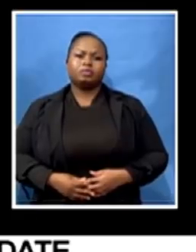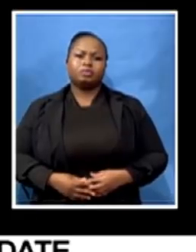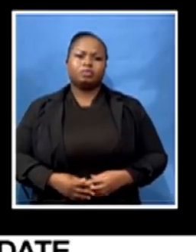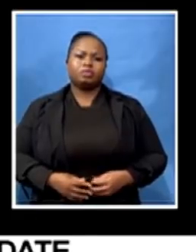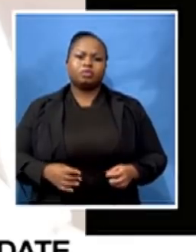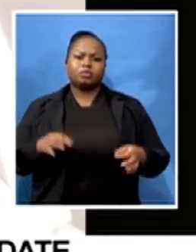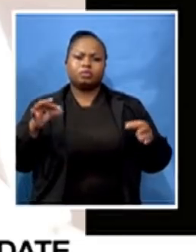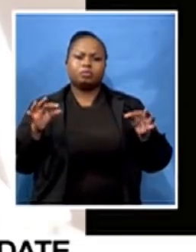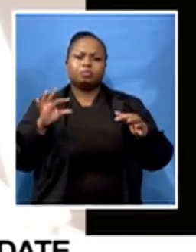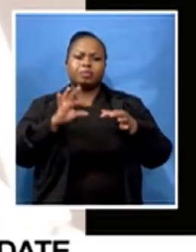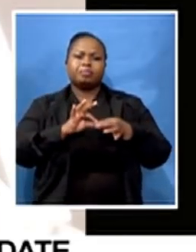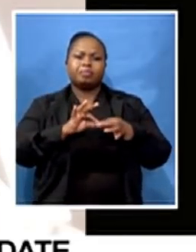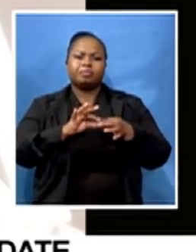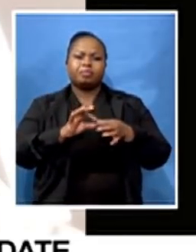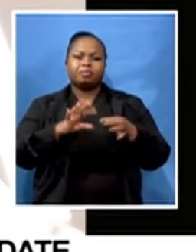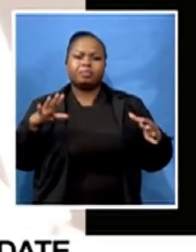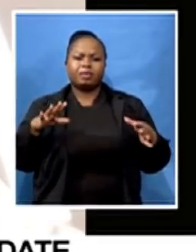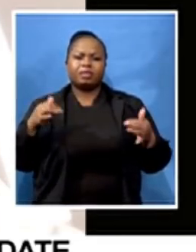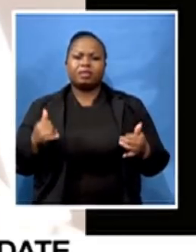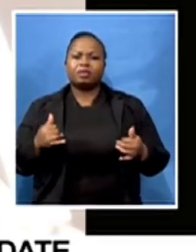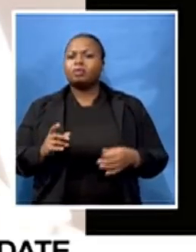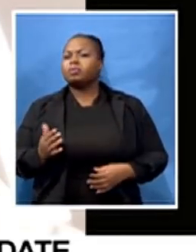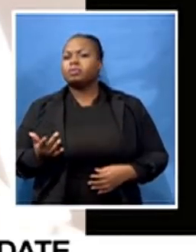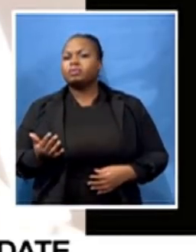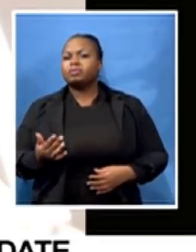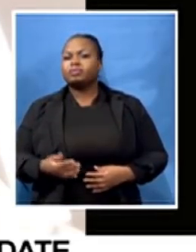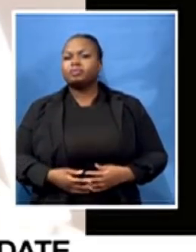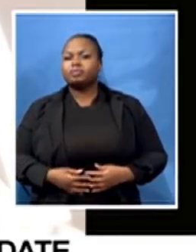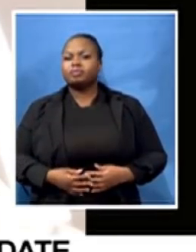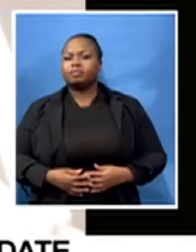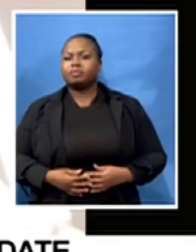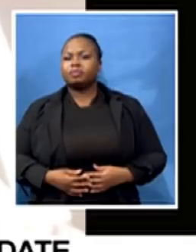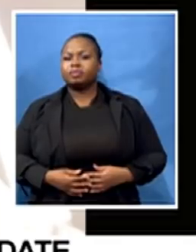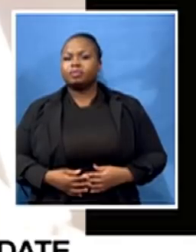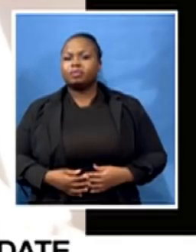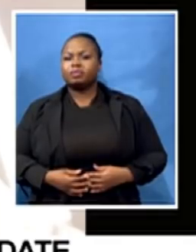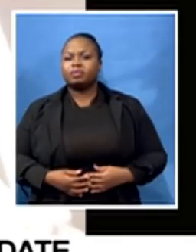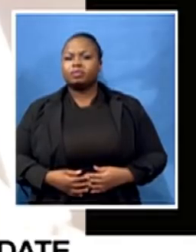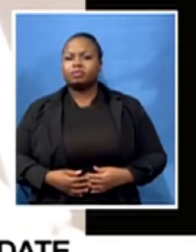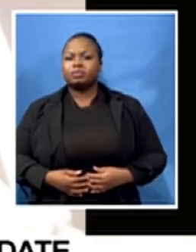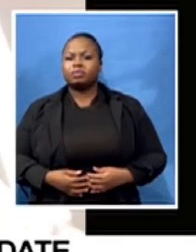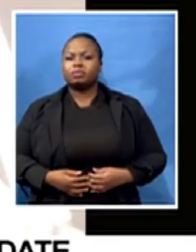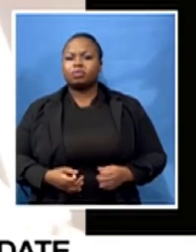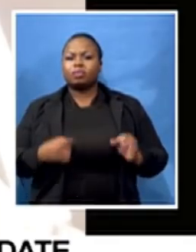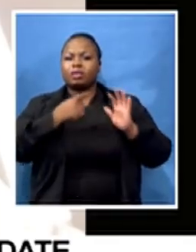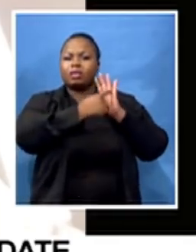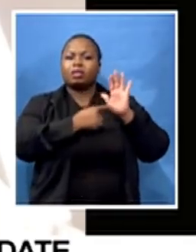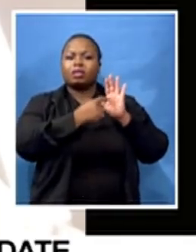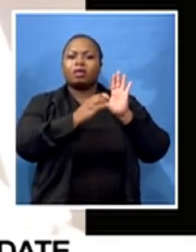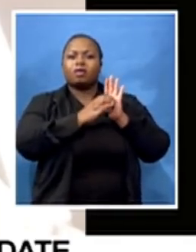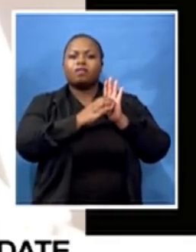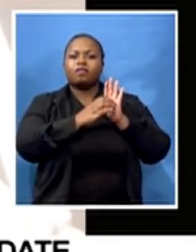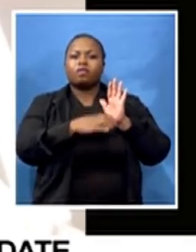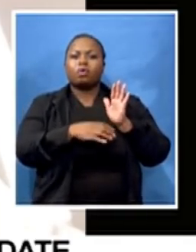What is disabled? The chat icon, but I raised it with Zama and IT. Is it not